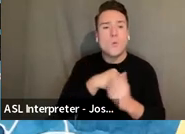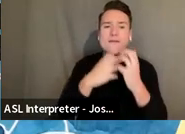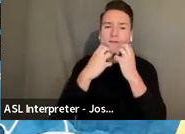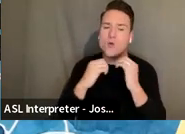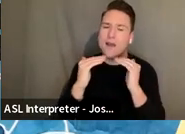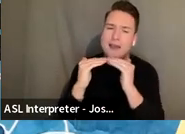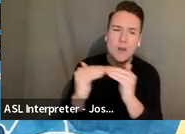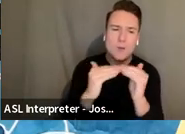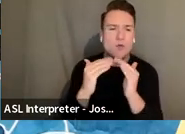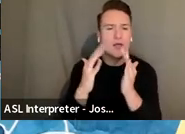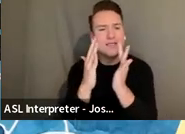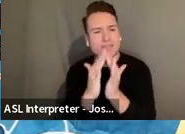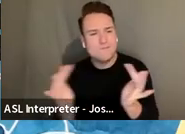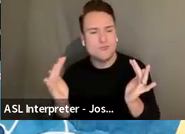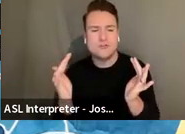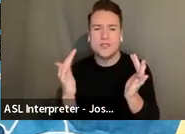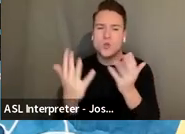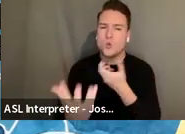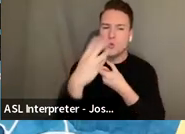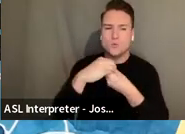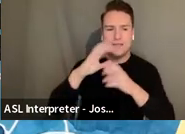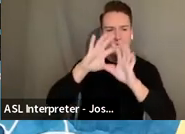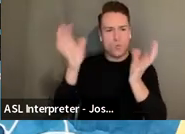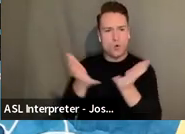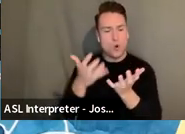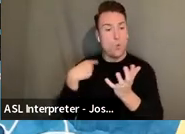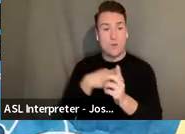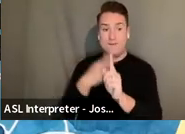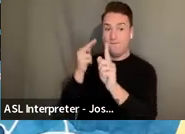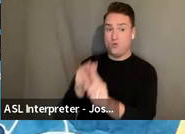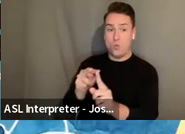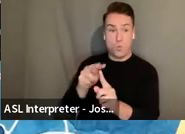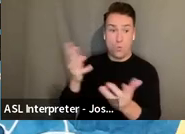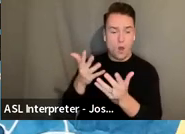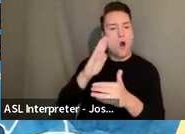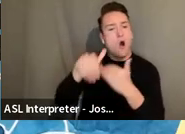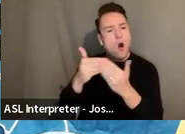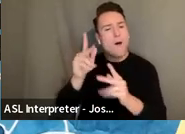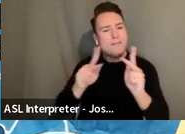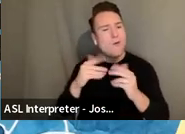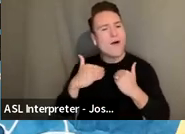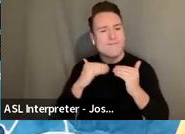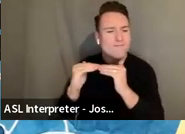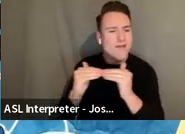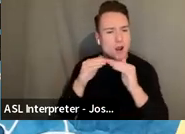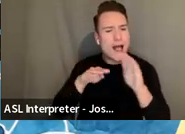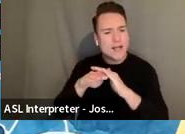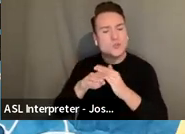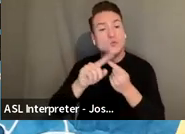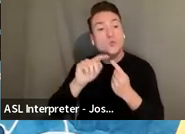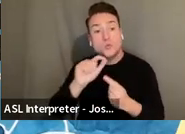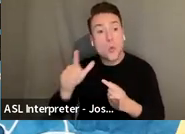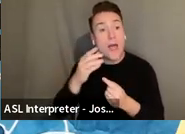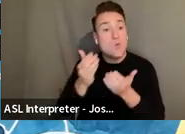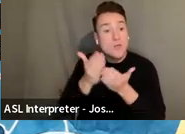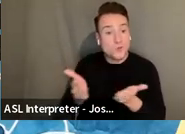diverse, and inclusive world which we interpret as all people having fair access to the tools and resources they need to